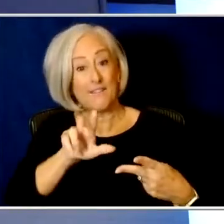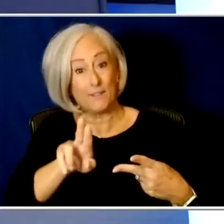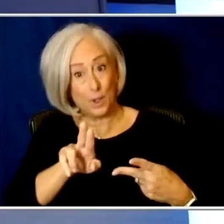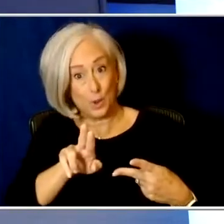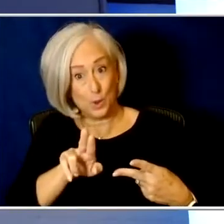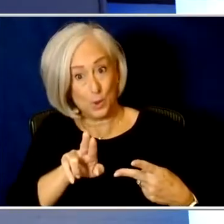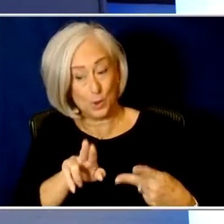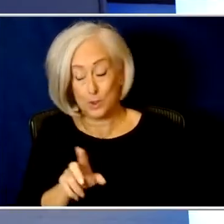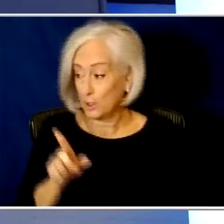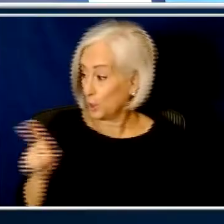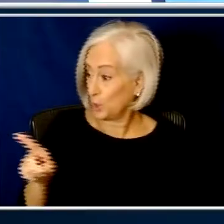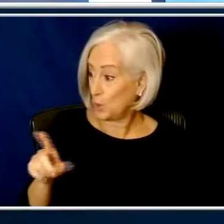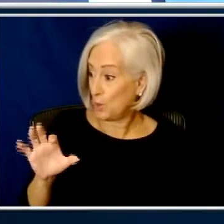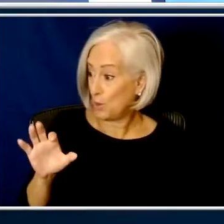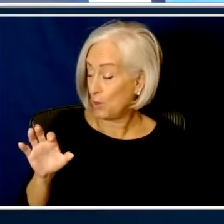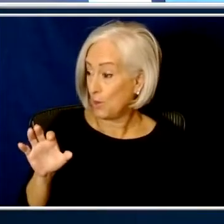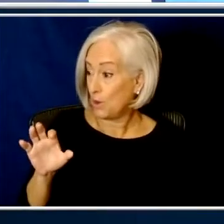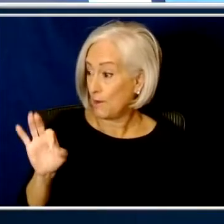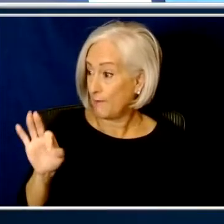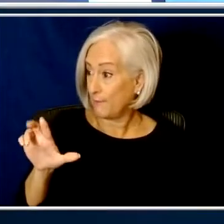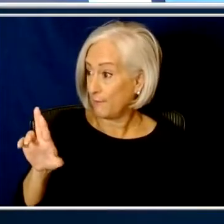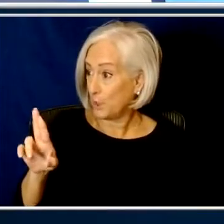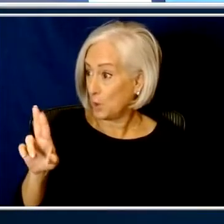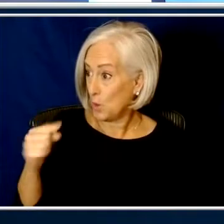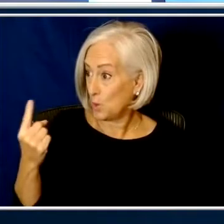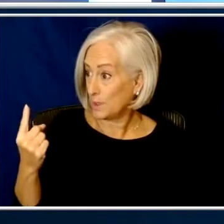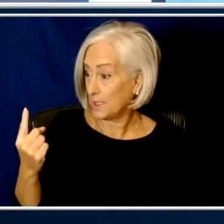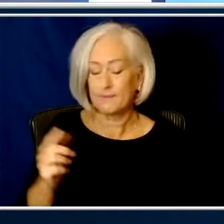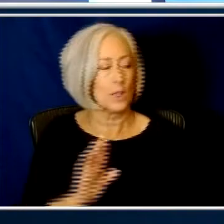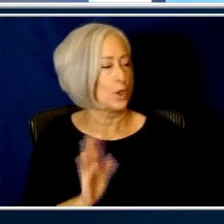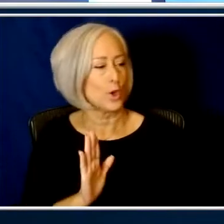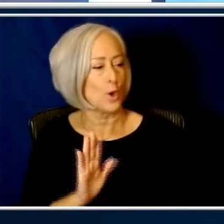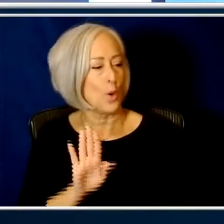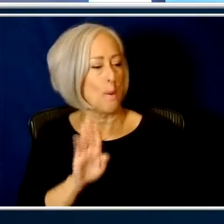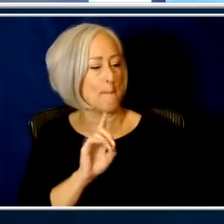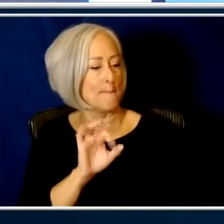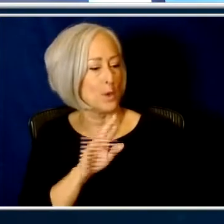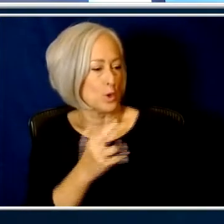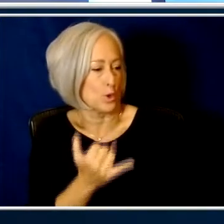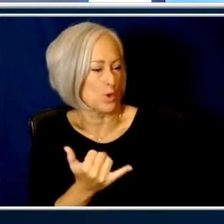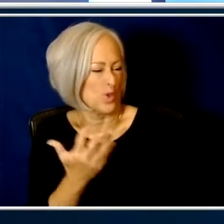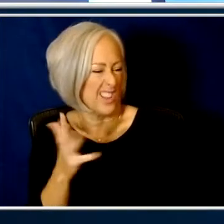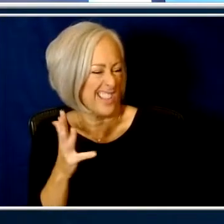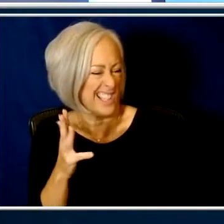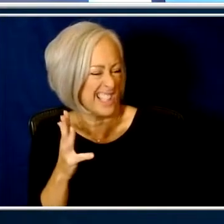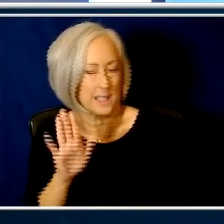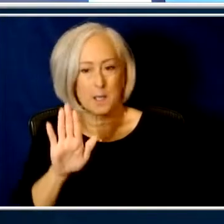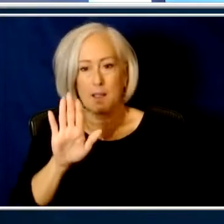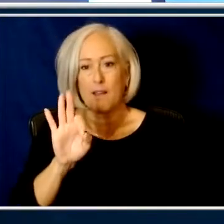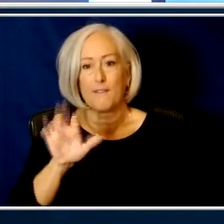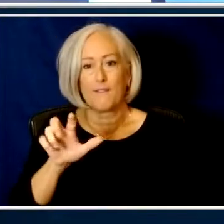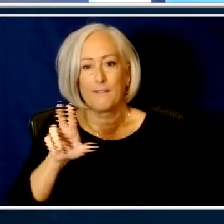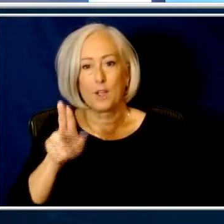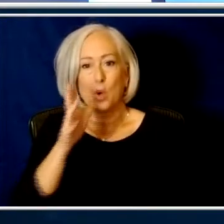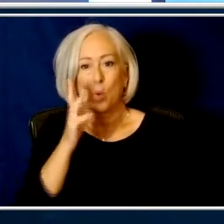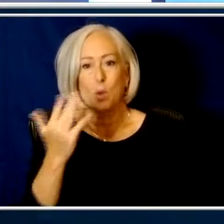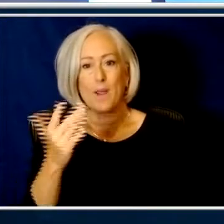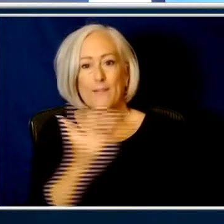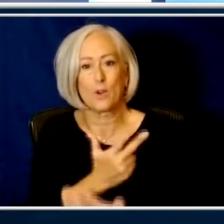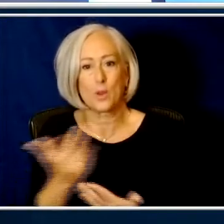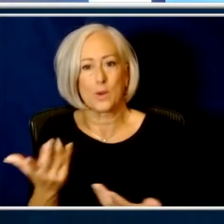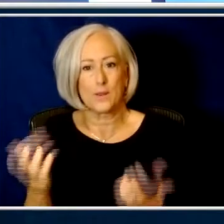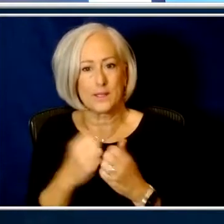shot today. Just booster today. Booster, okay, got I'm it. going to All hold right. off on the flu probably for another 3 weeks. Okay, and it's just a